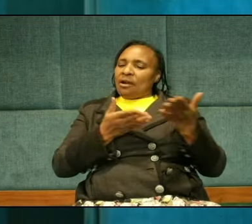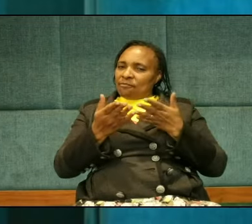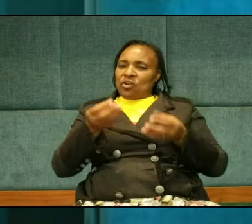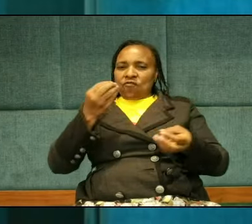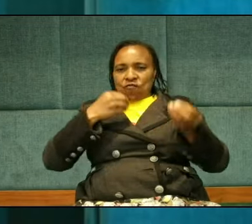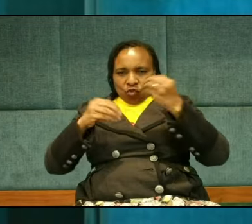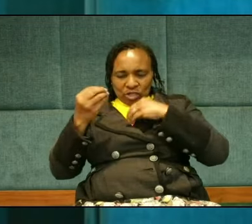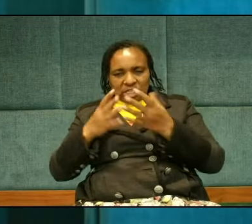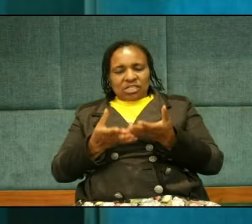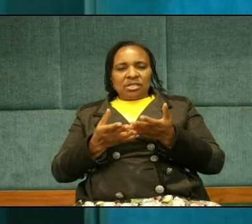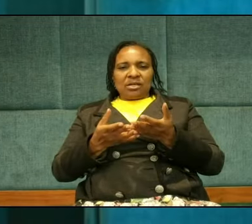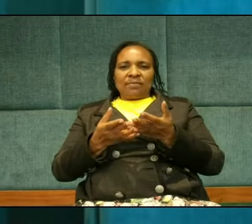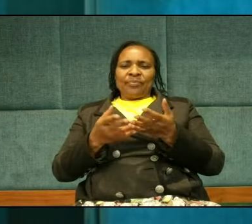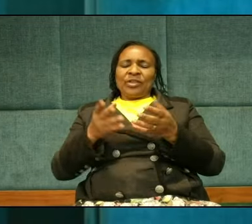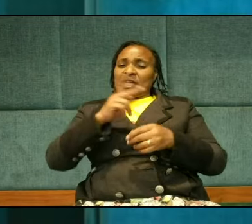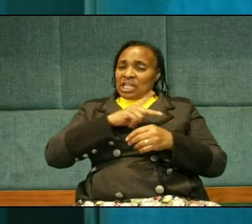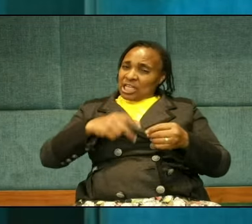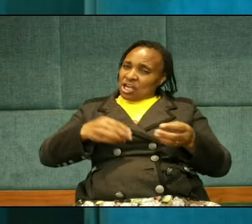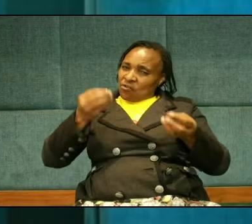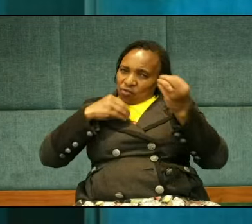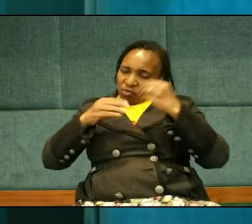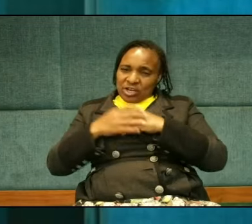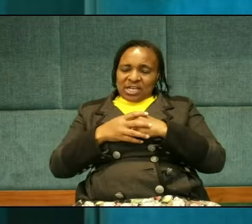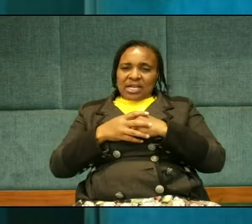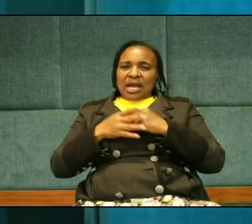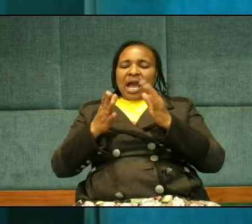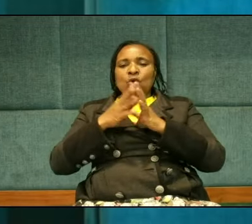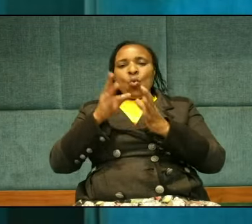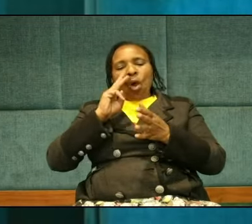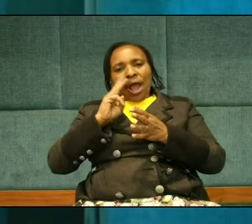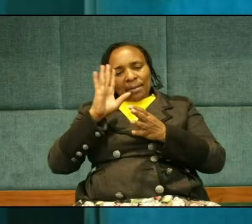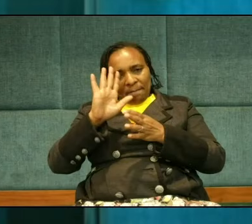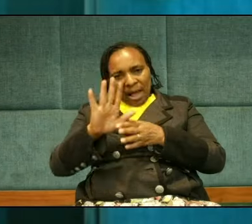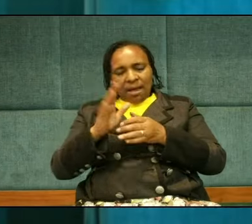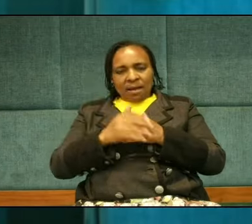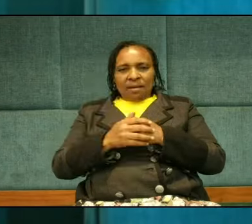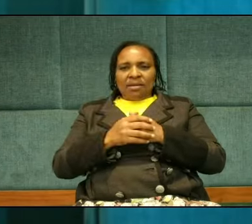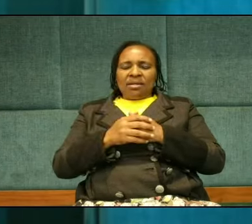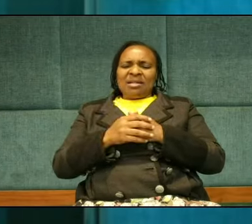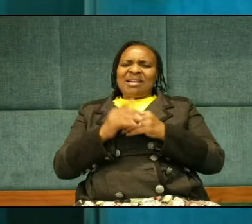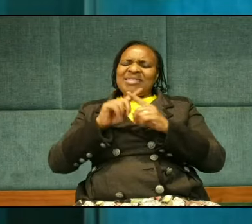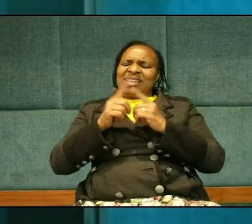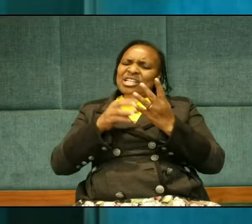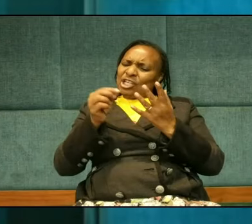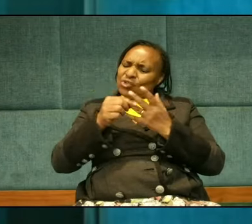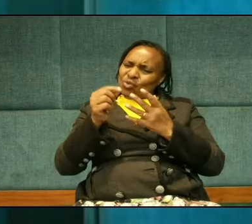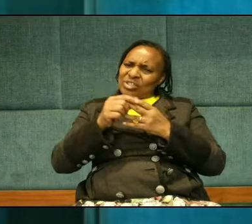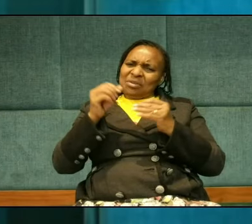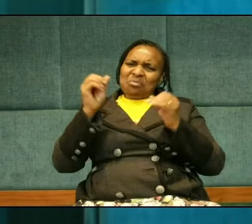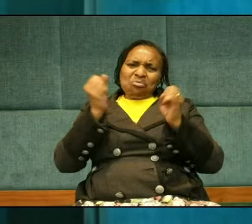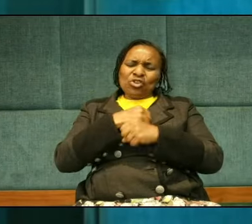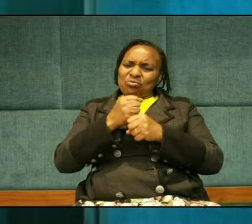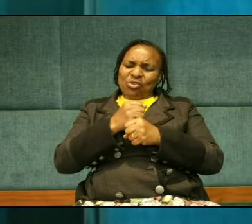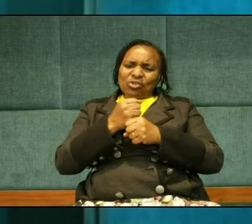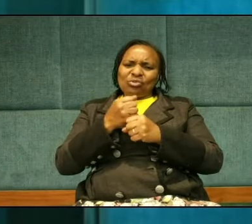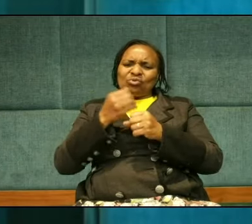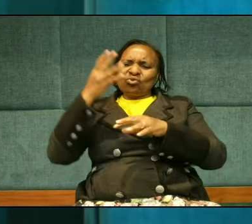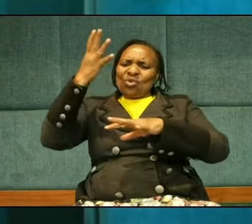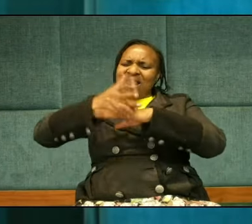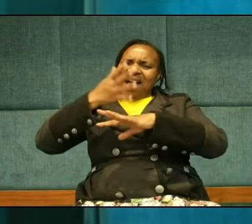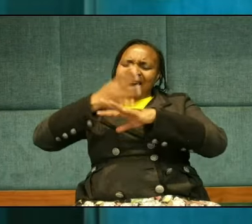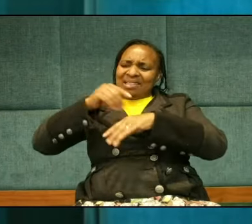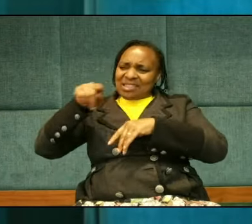food, the king's food, and the king's wine. And they chose not to defile themselves with